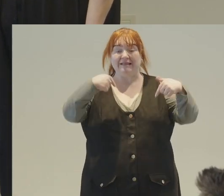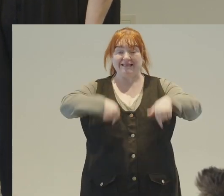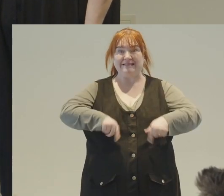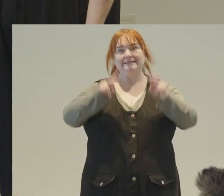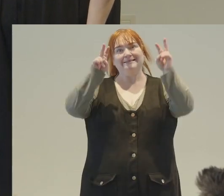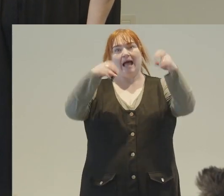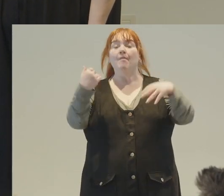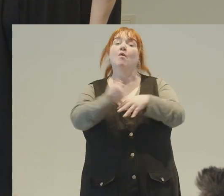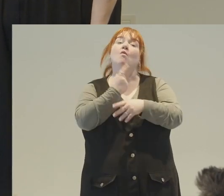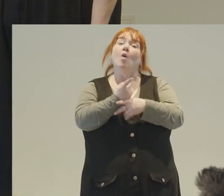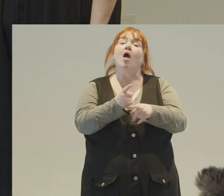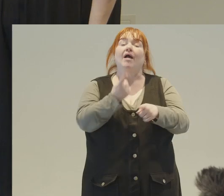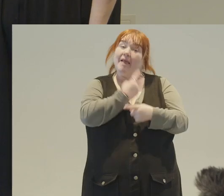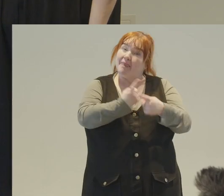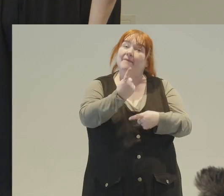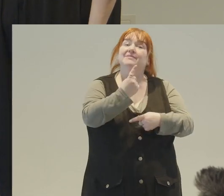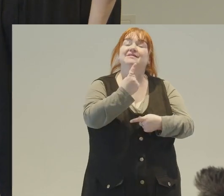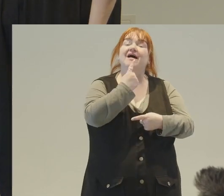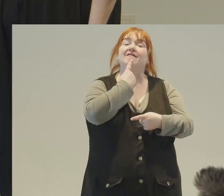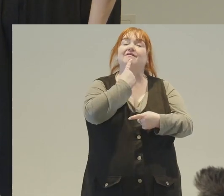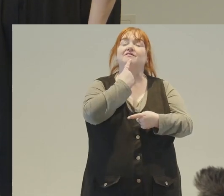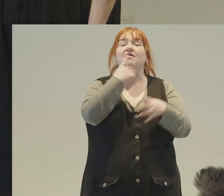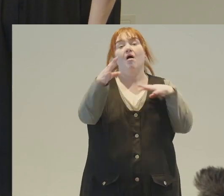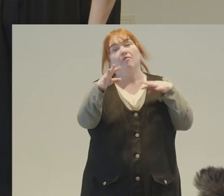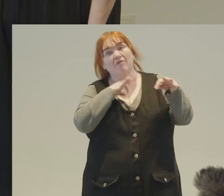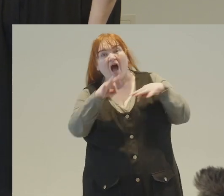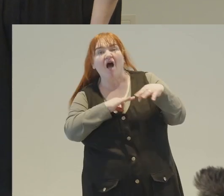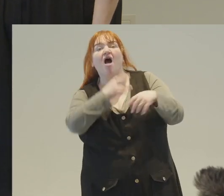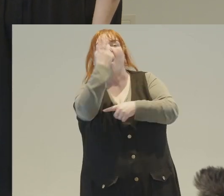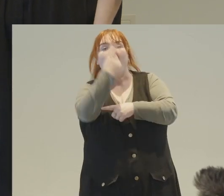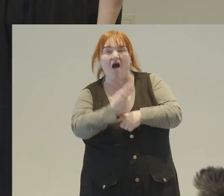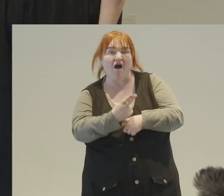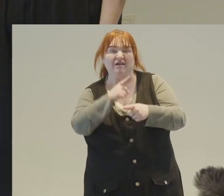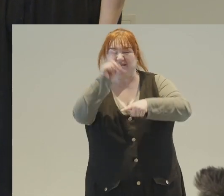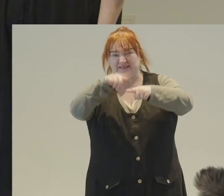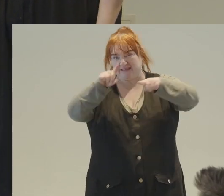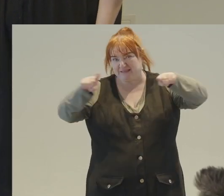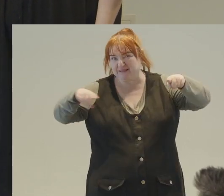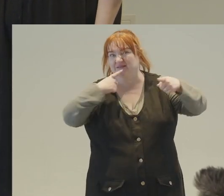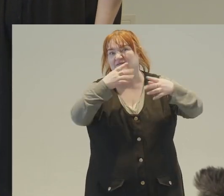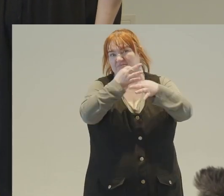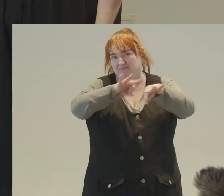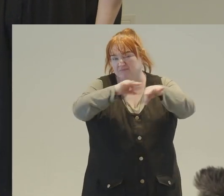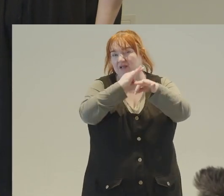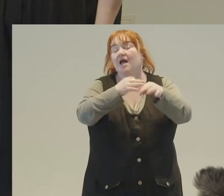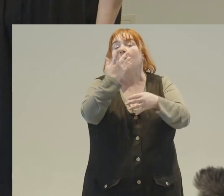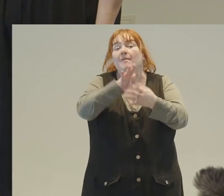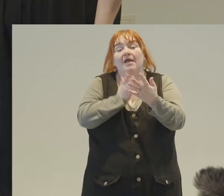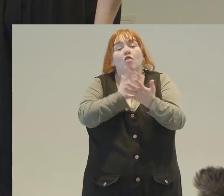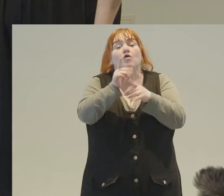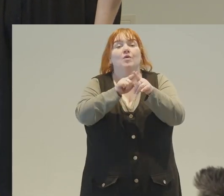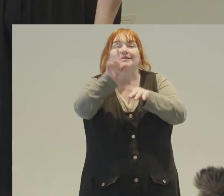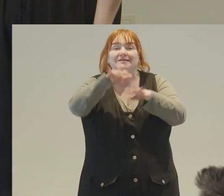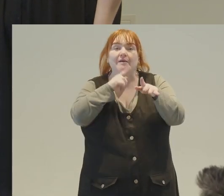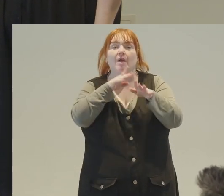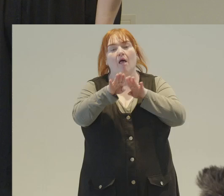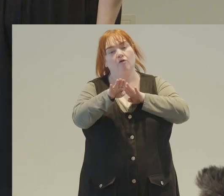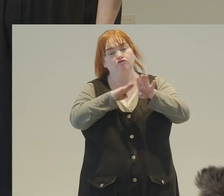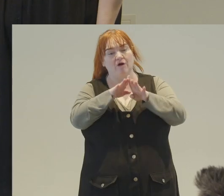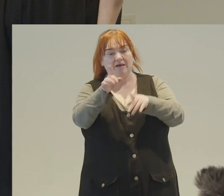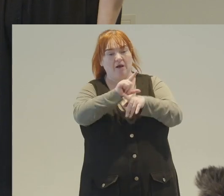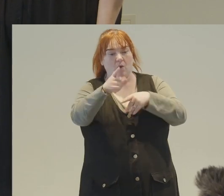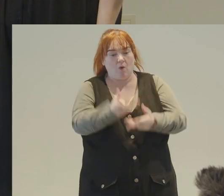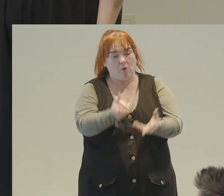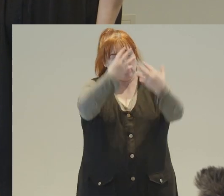artists themselves. They've been through similar programs and training programs, and they can remember what it was